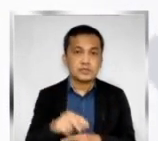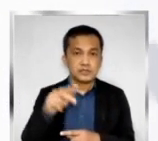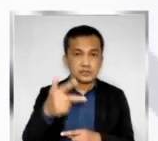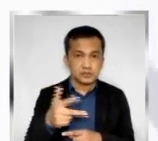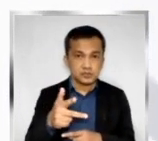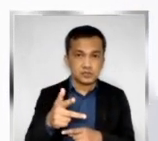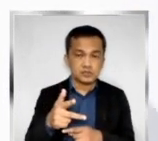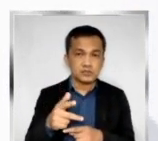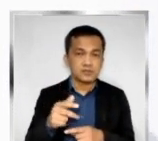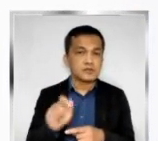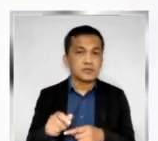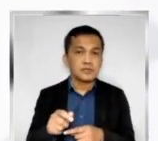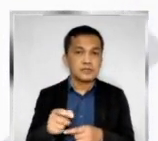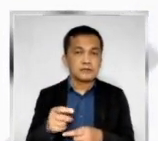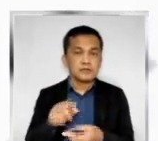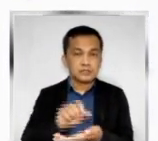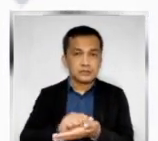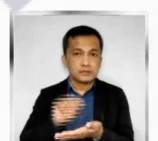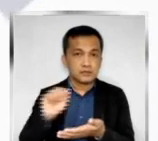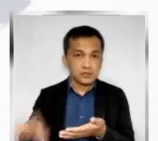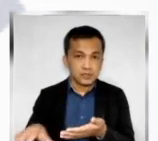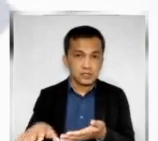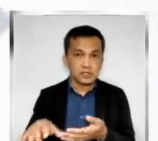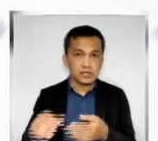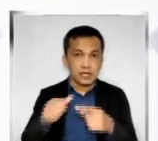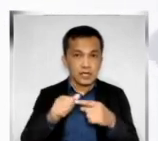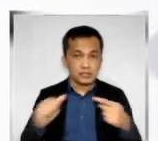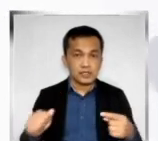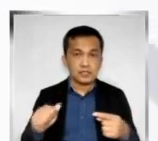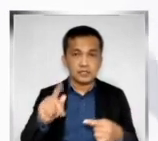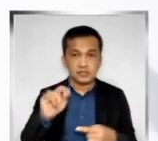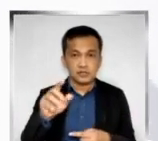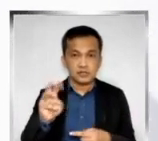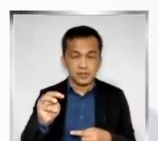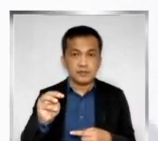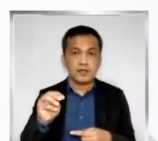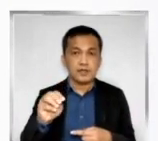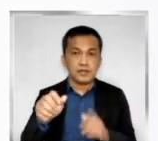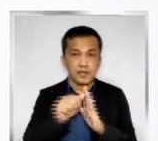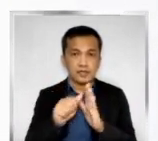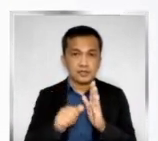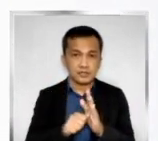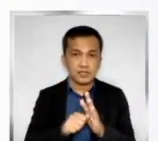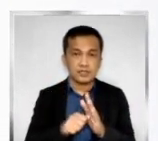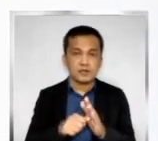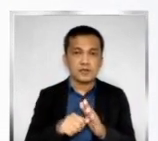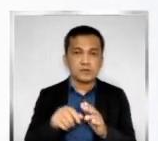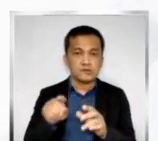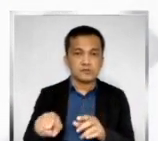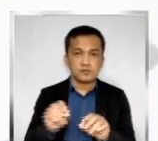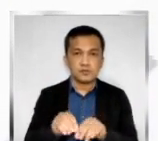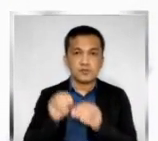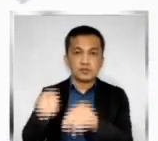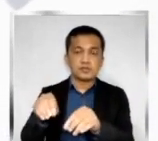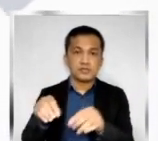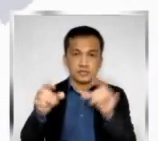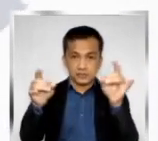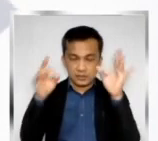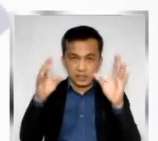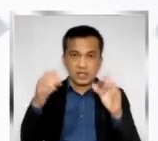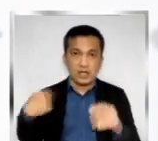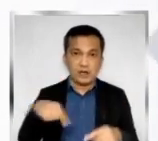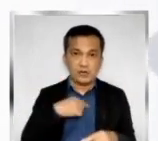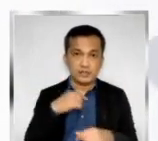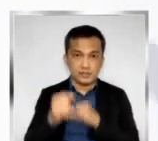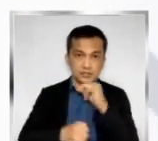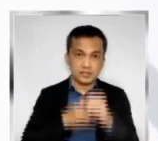the Anti-Terrorism Act would compromise our international economic commitments and endanger